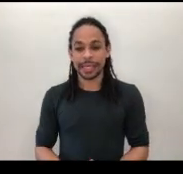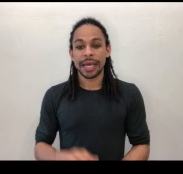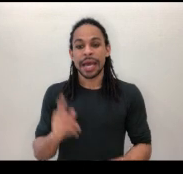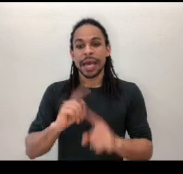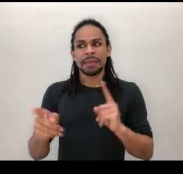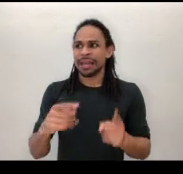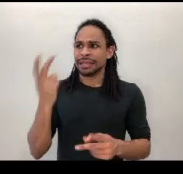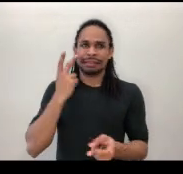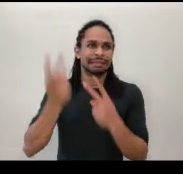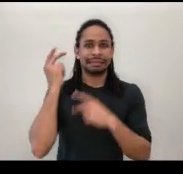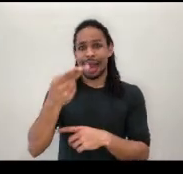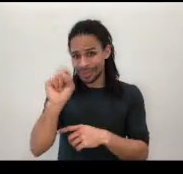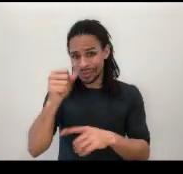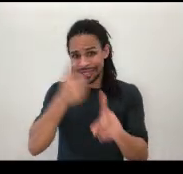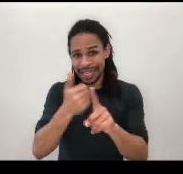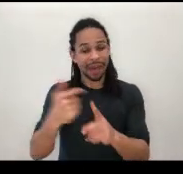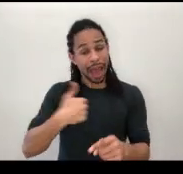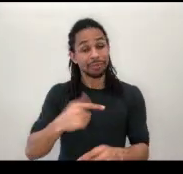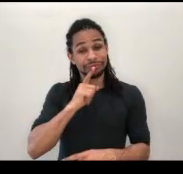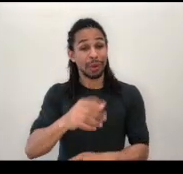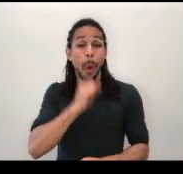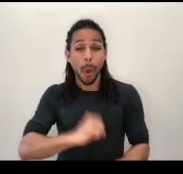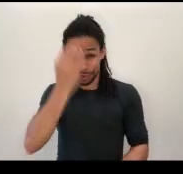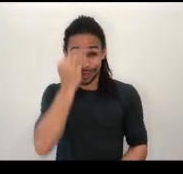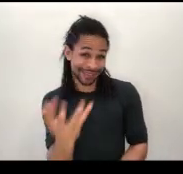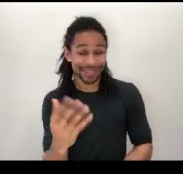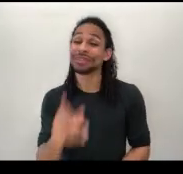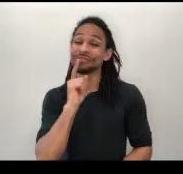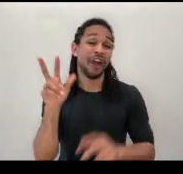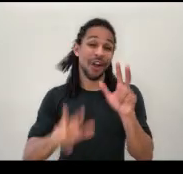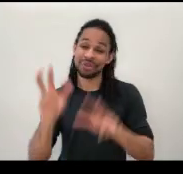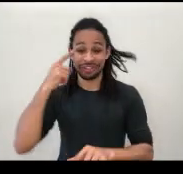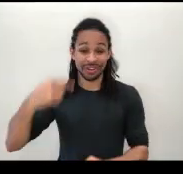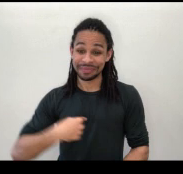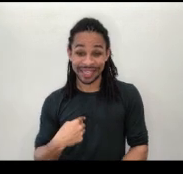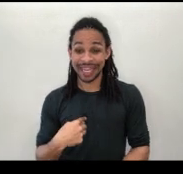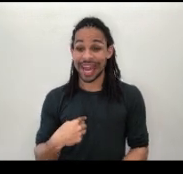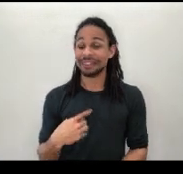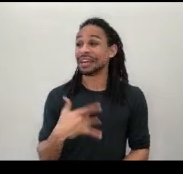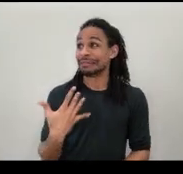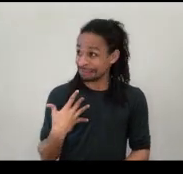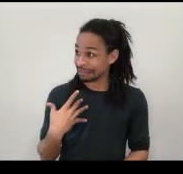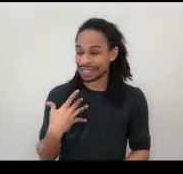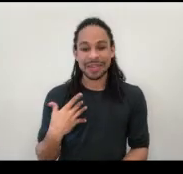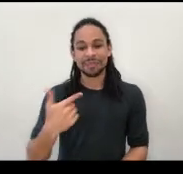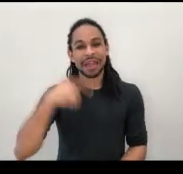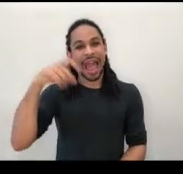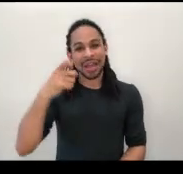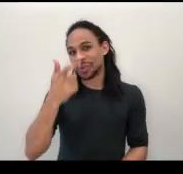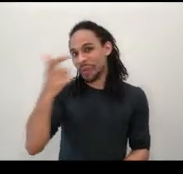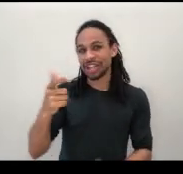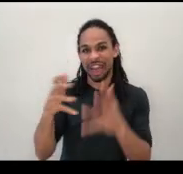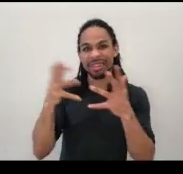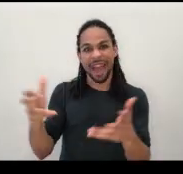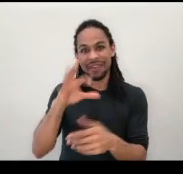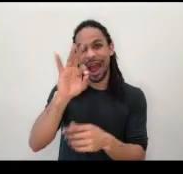As for being in high school, you know, I'm very old, so it was very awkward for me. I had to watch a